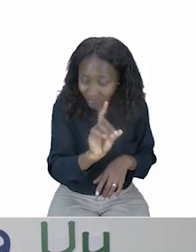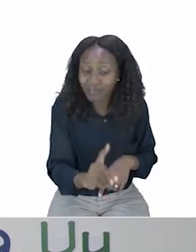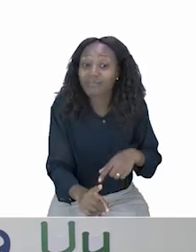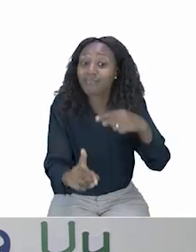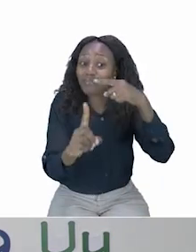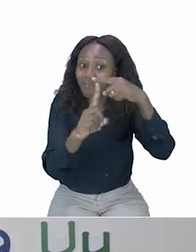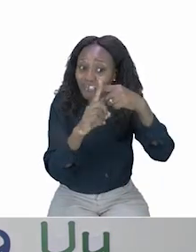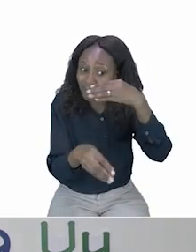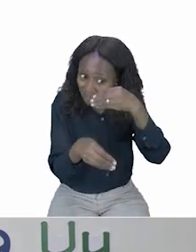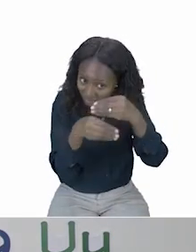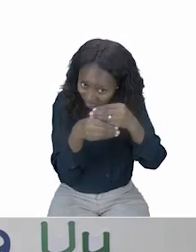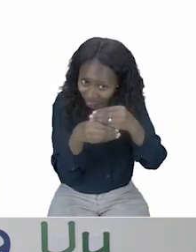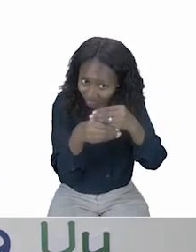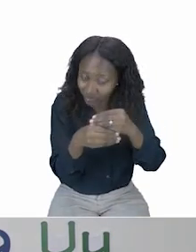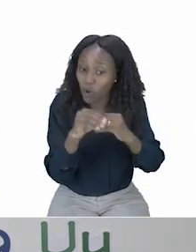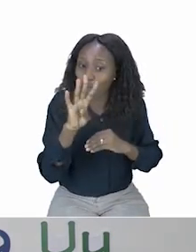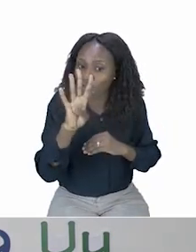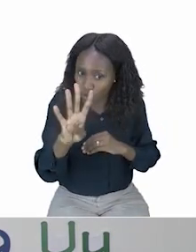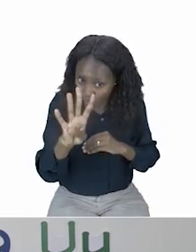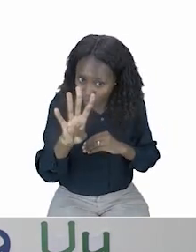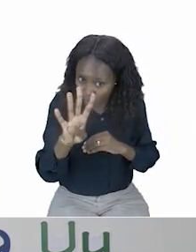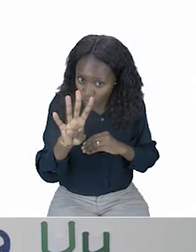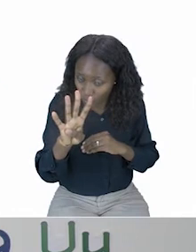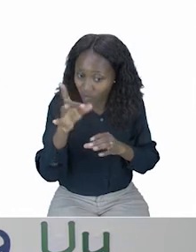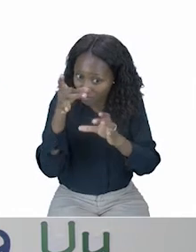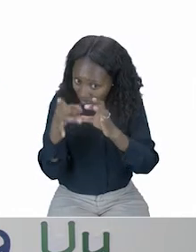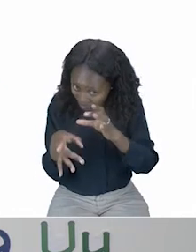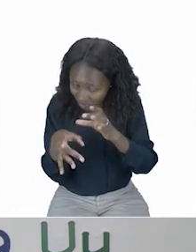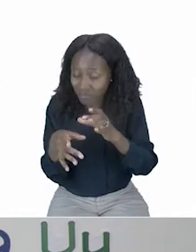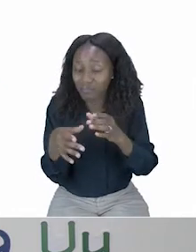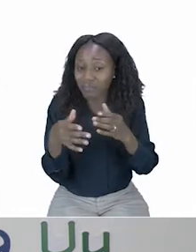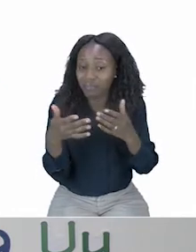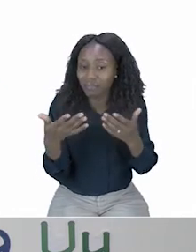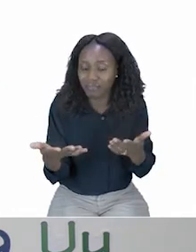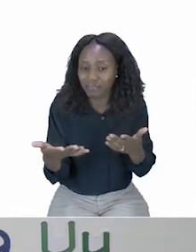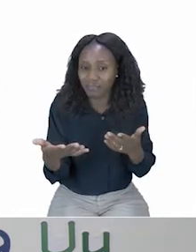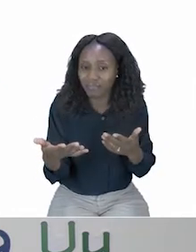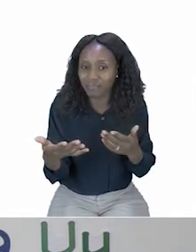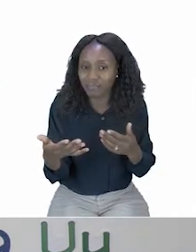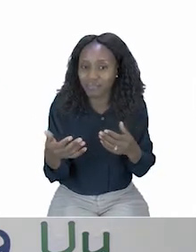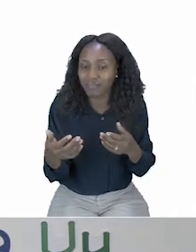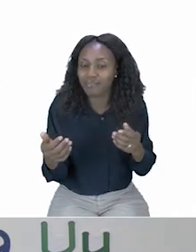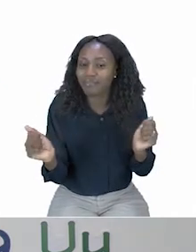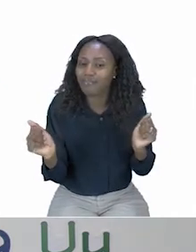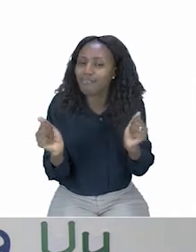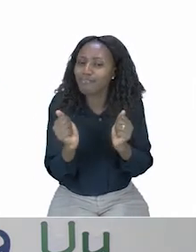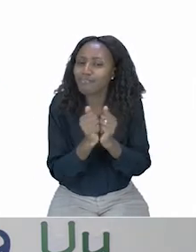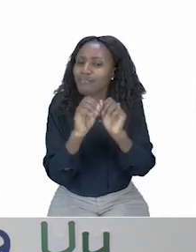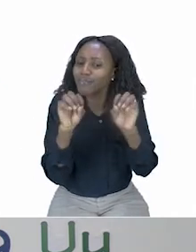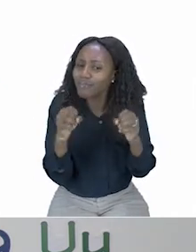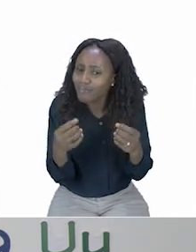we add the 4. So it's 8 plus 4